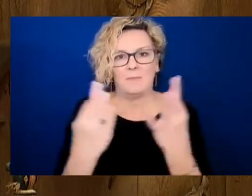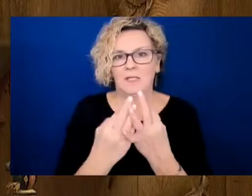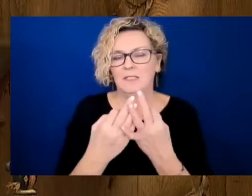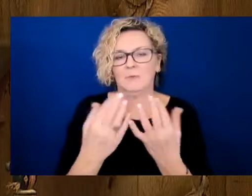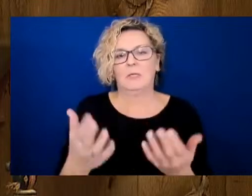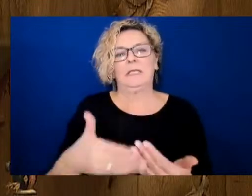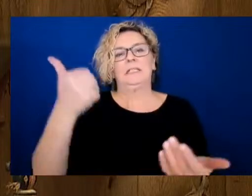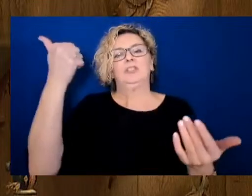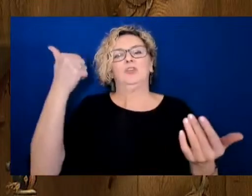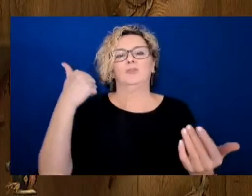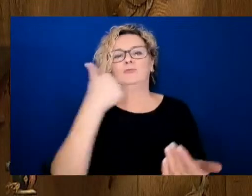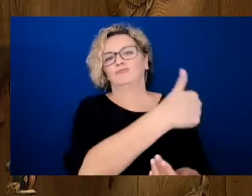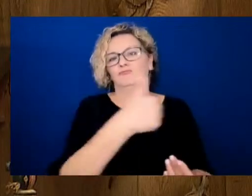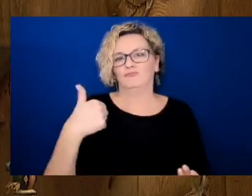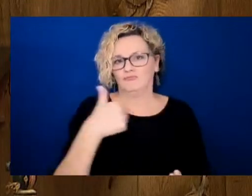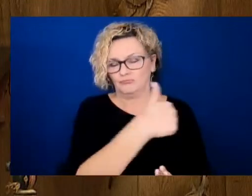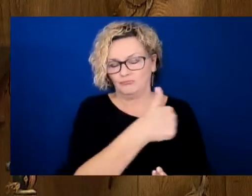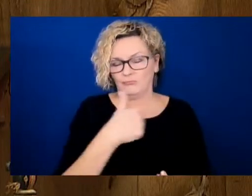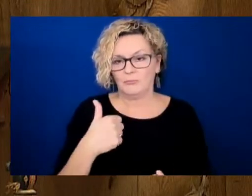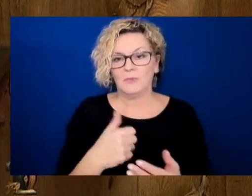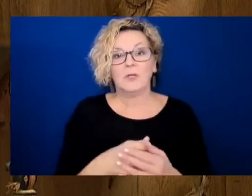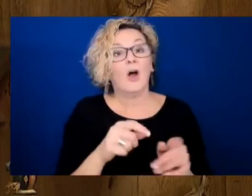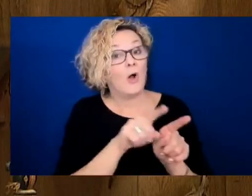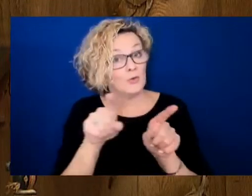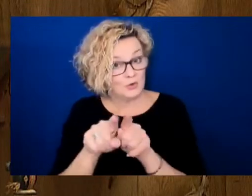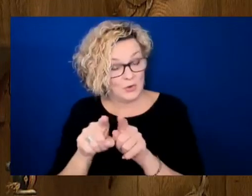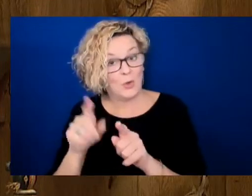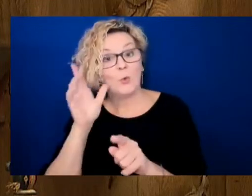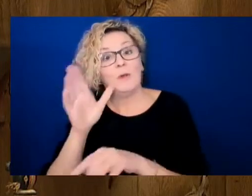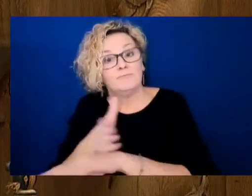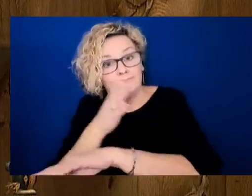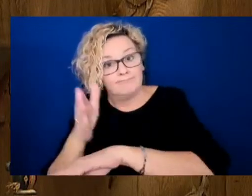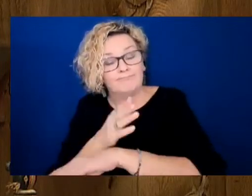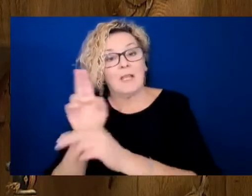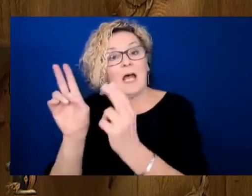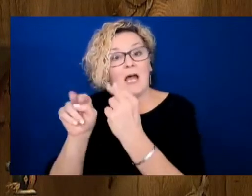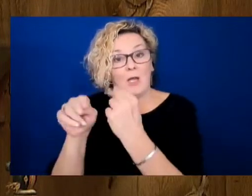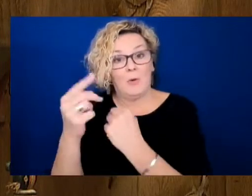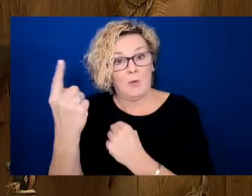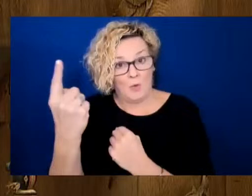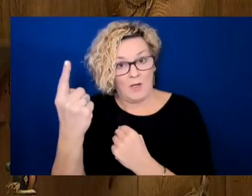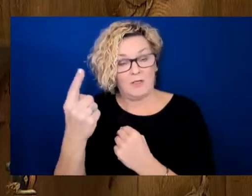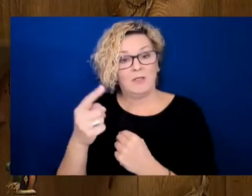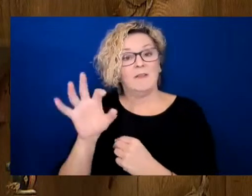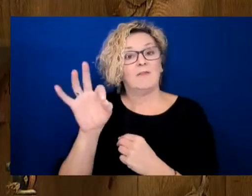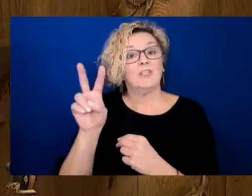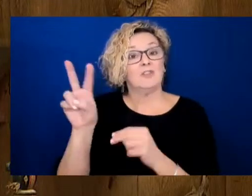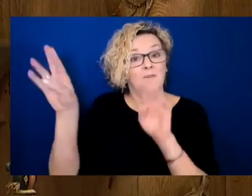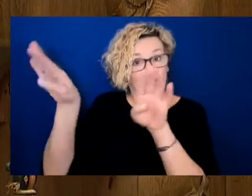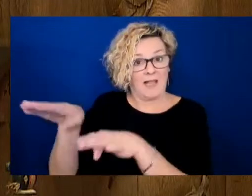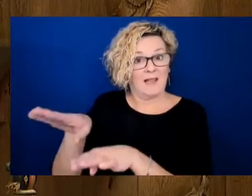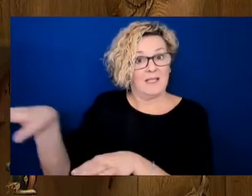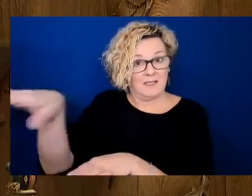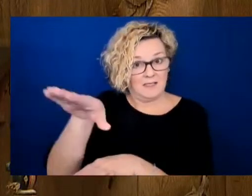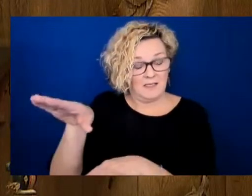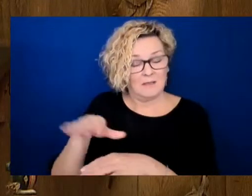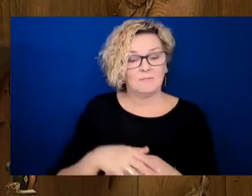Highway 1 through the Fraser Valley. Top of mind for many British Columbians right now is public health